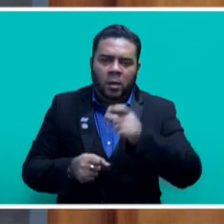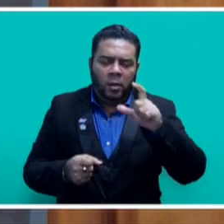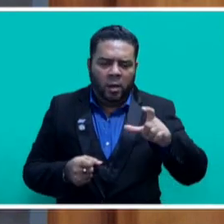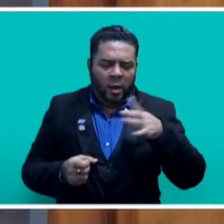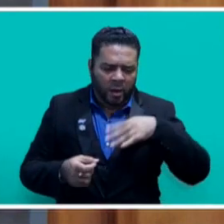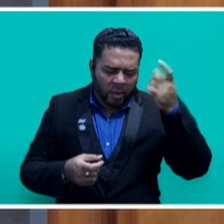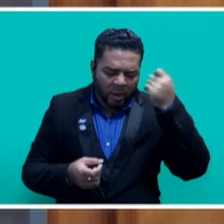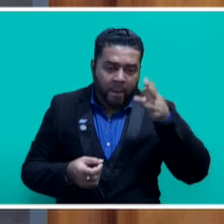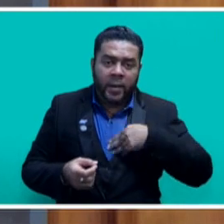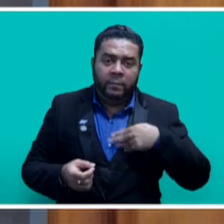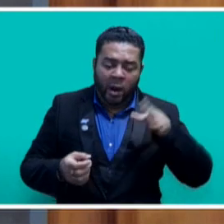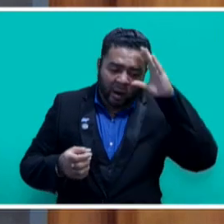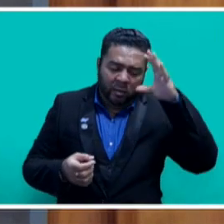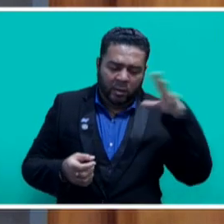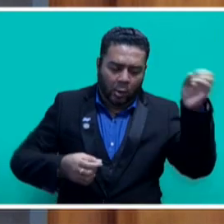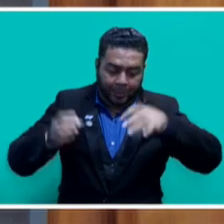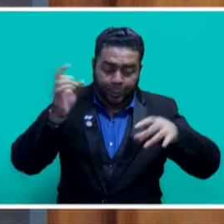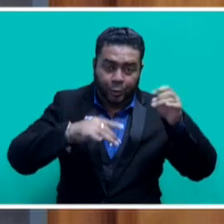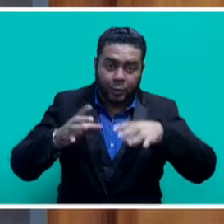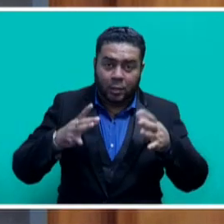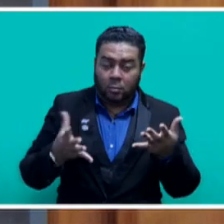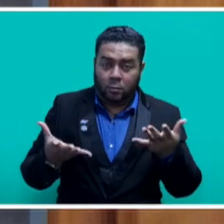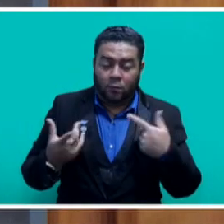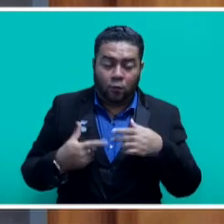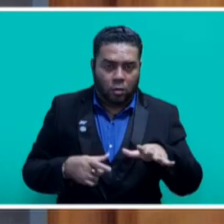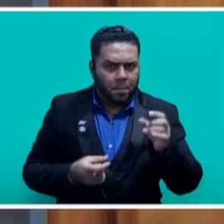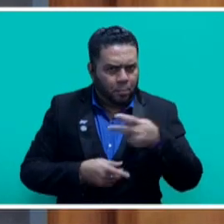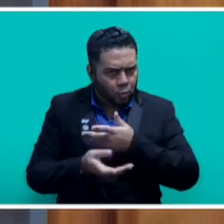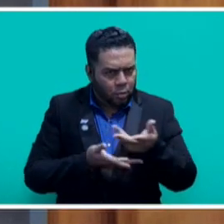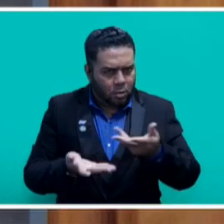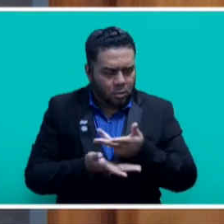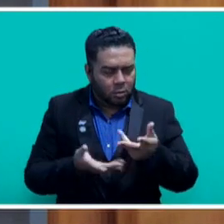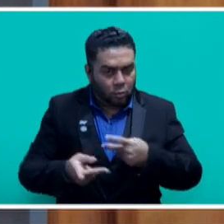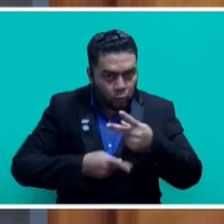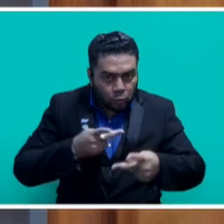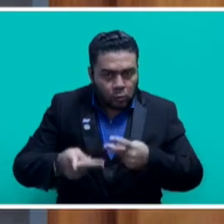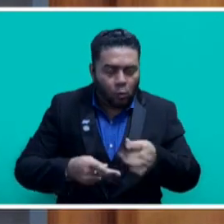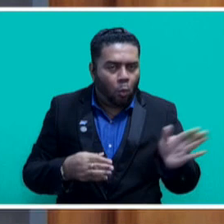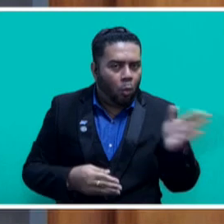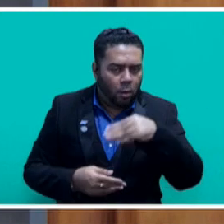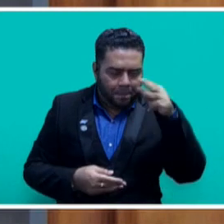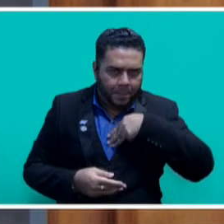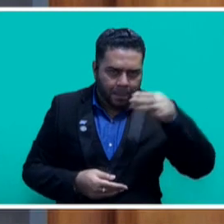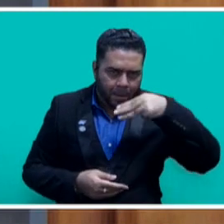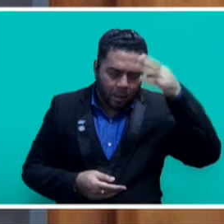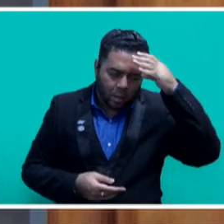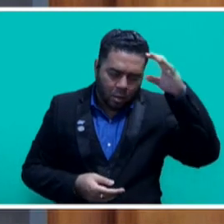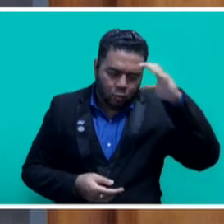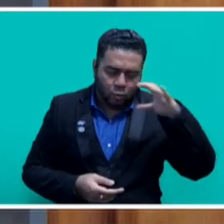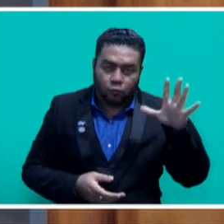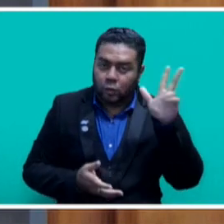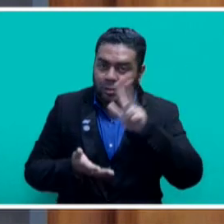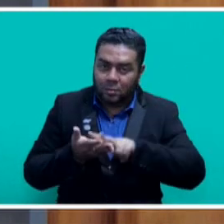countries' contribution following a process of consultations for all member countries. The last government signed